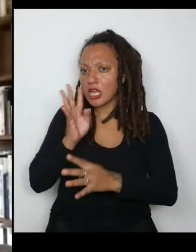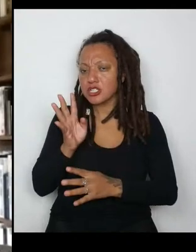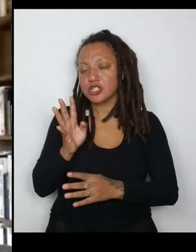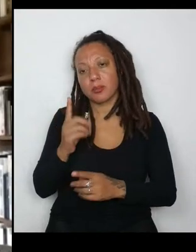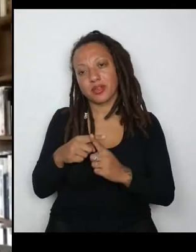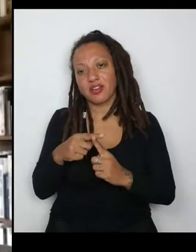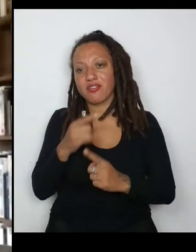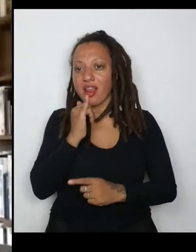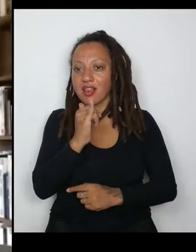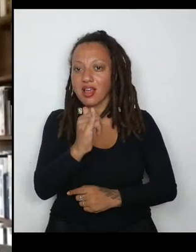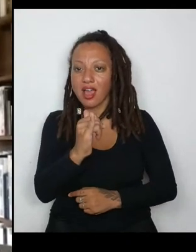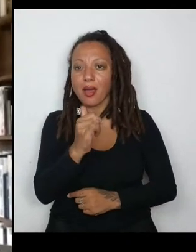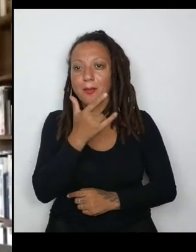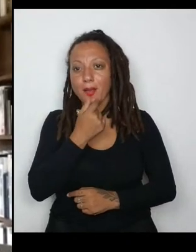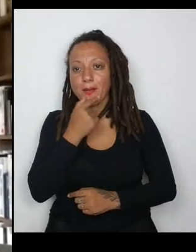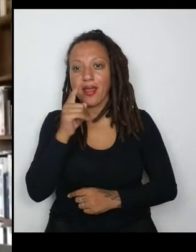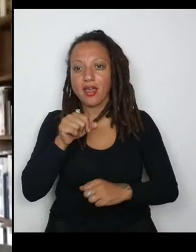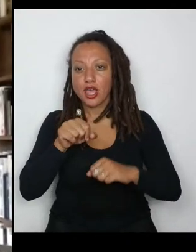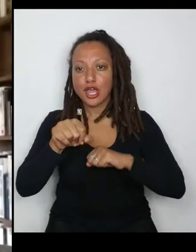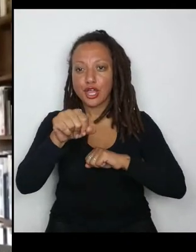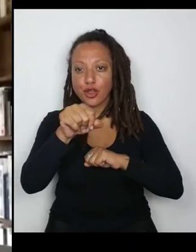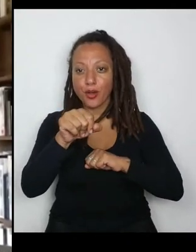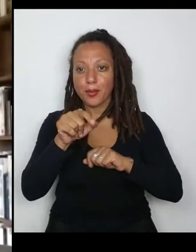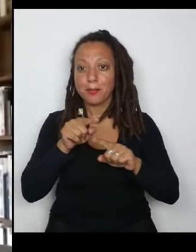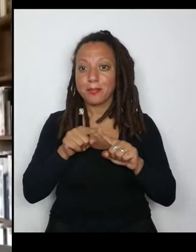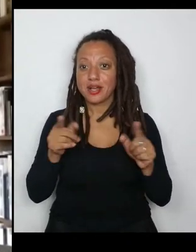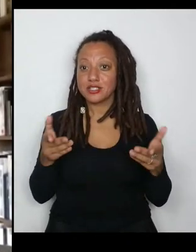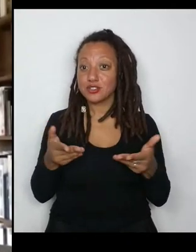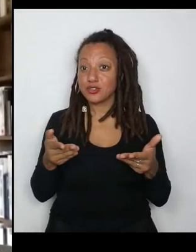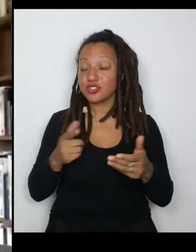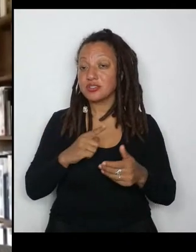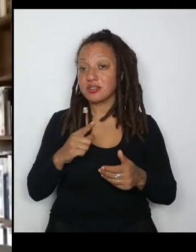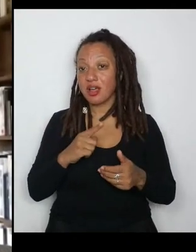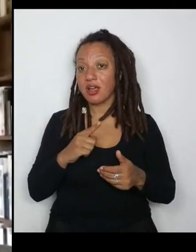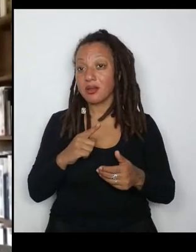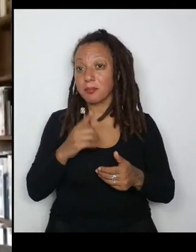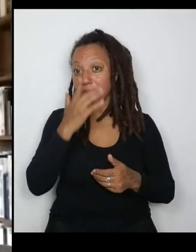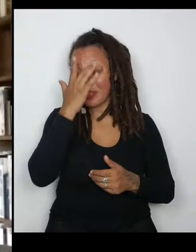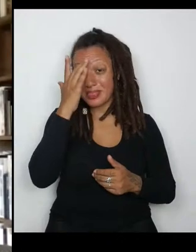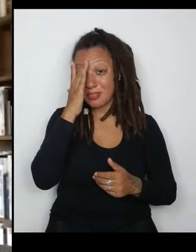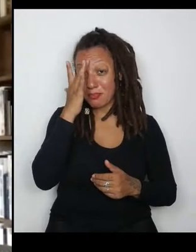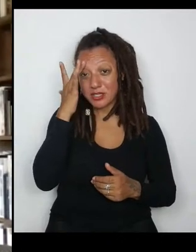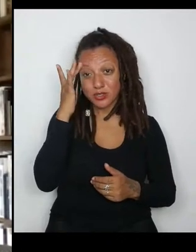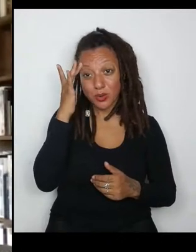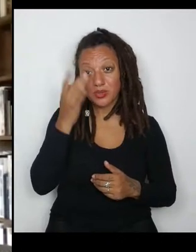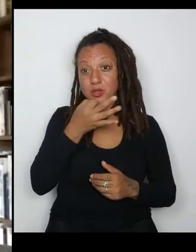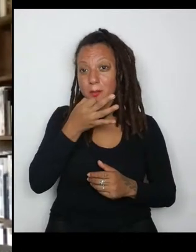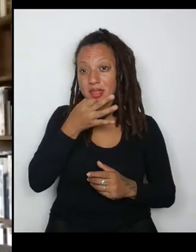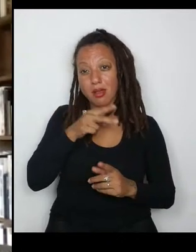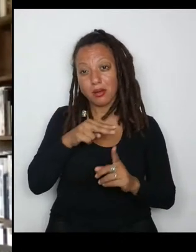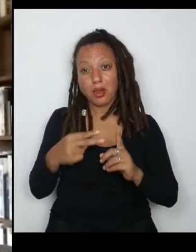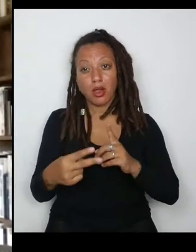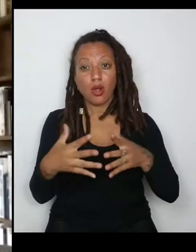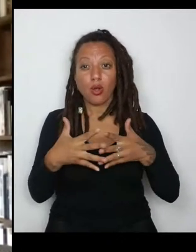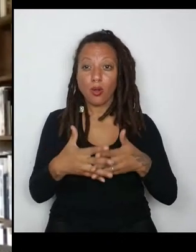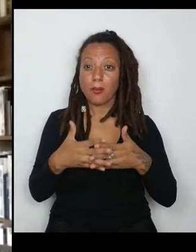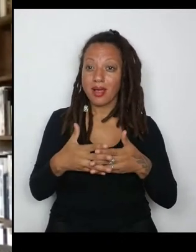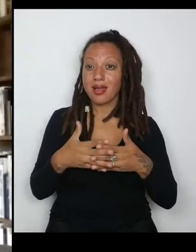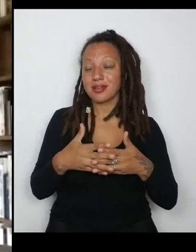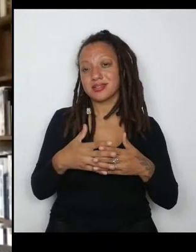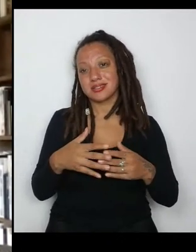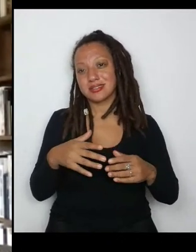ways too so all i would say really is that i think this is a completely fundamental